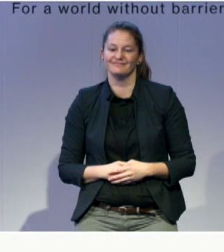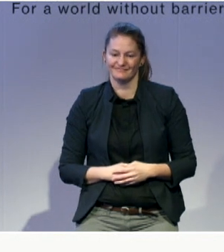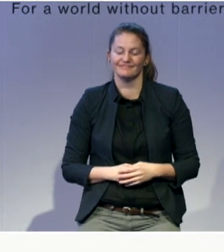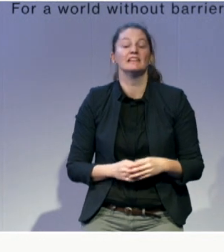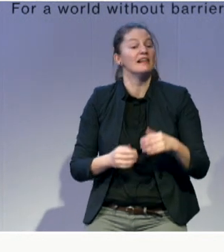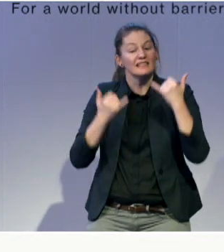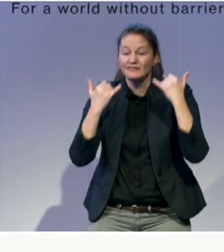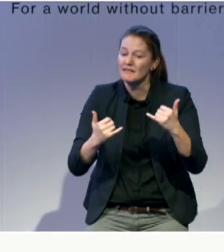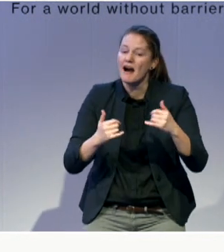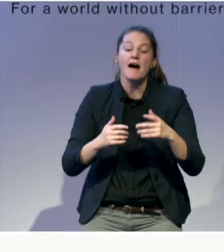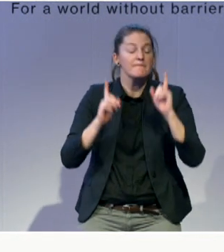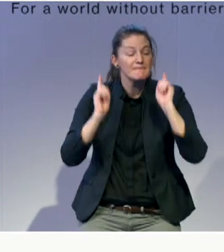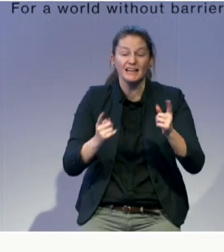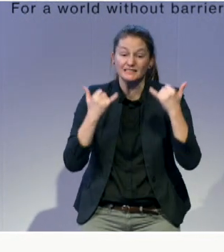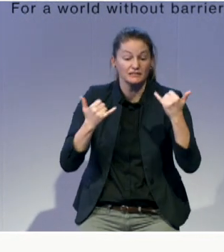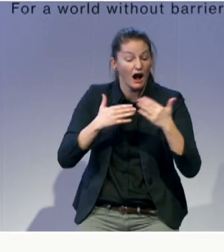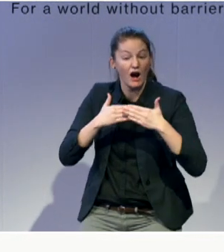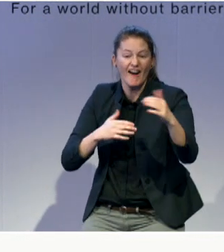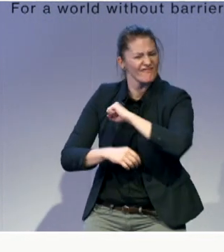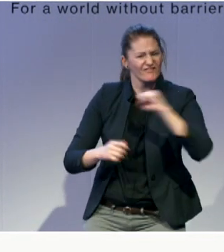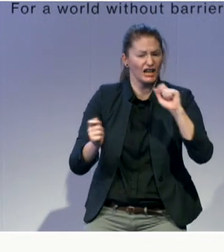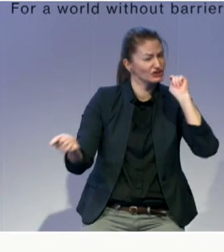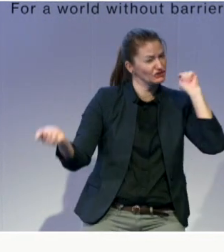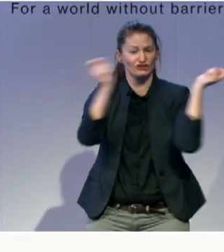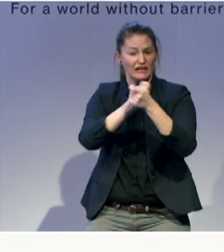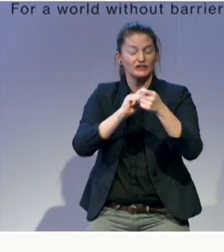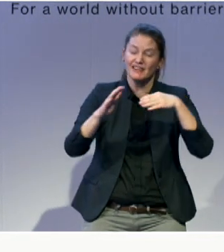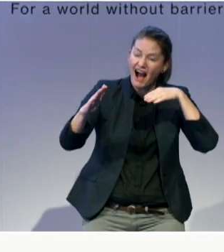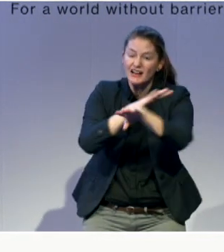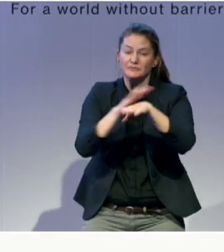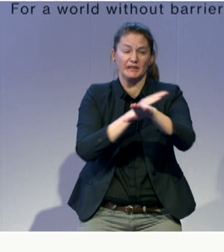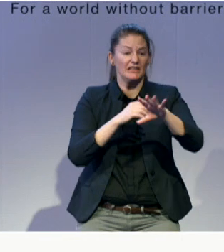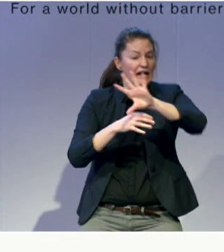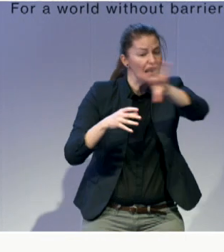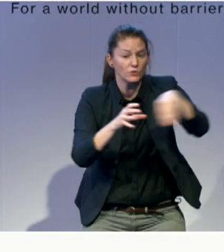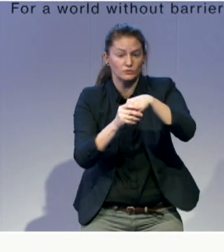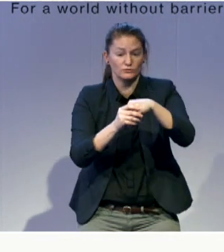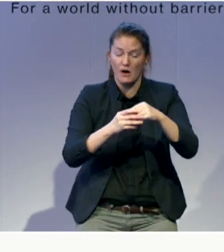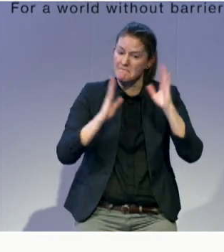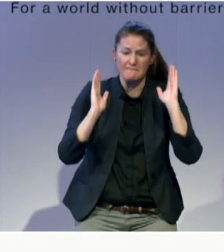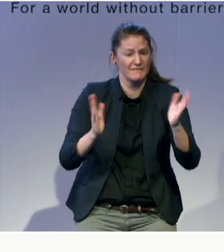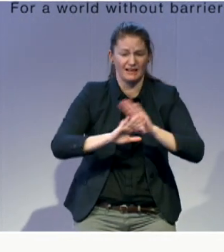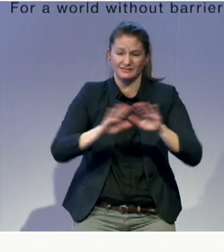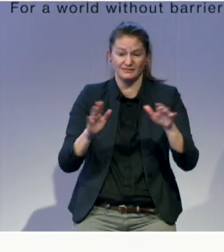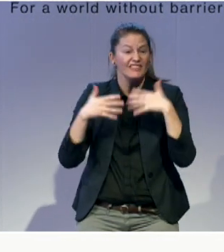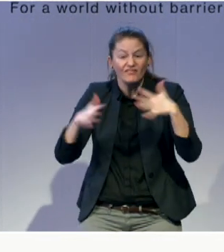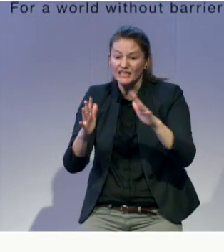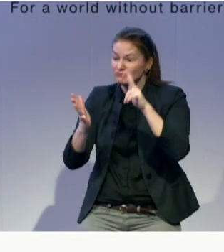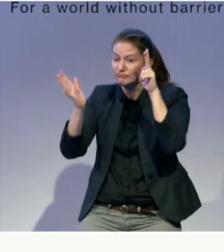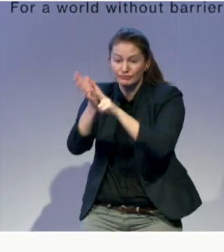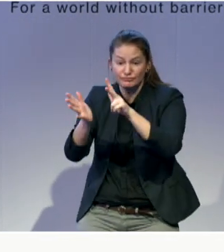environment, we must recognize that we are overcoming centuries of